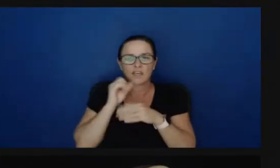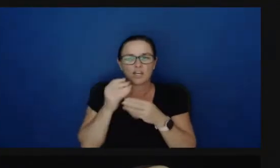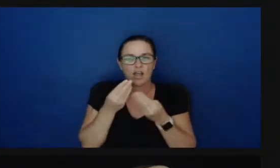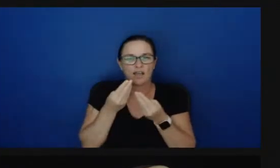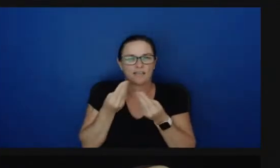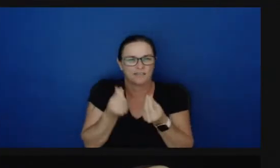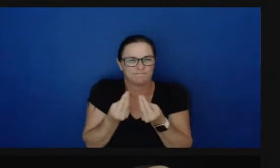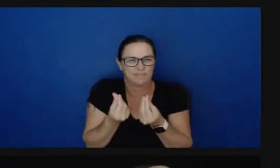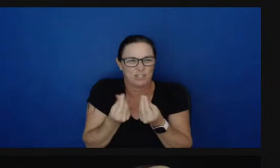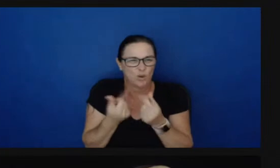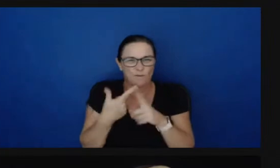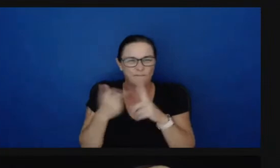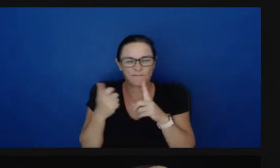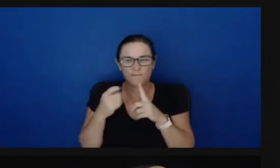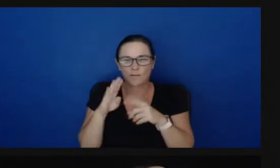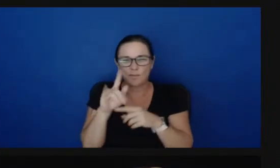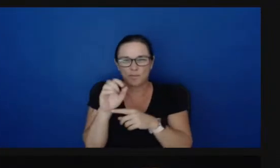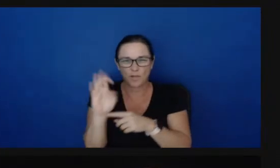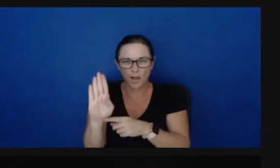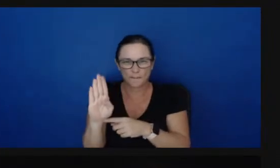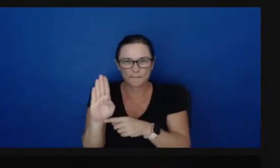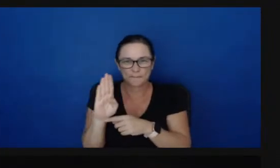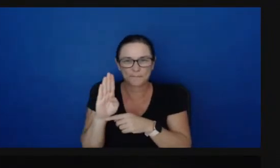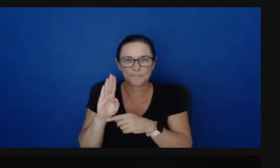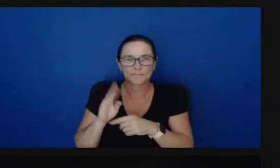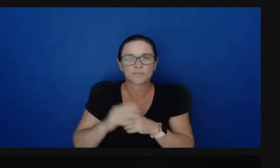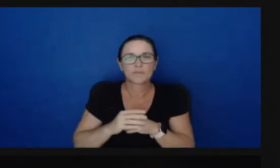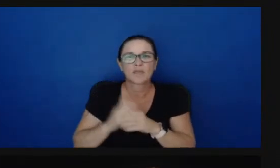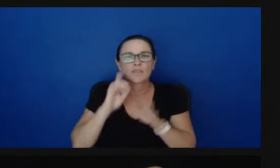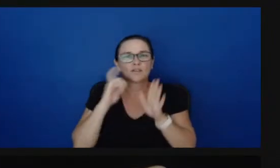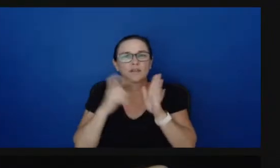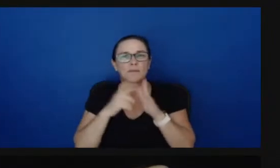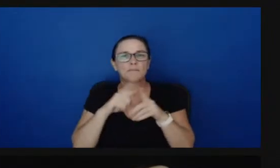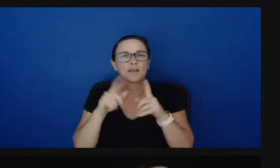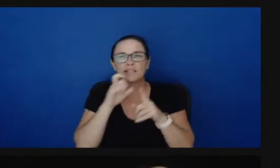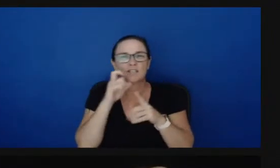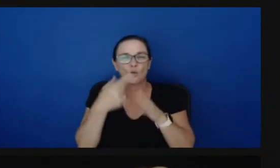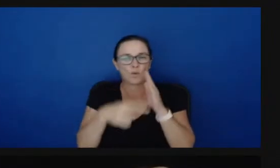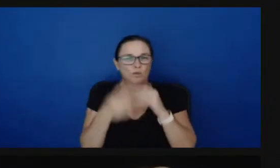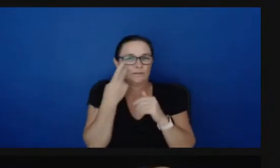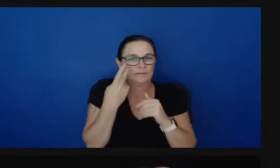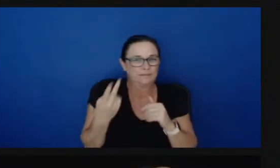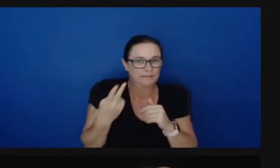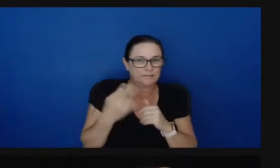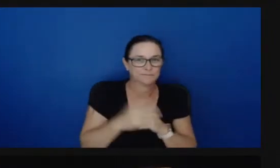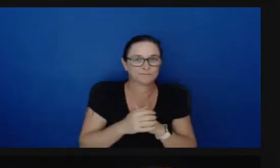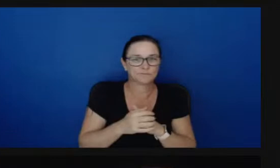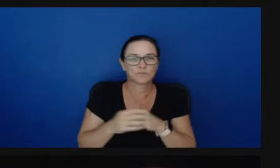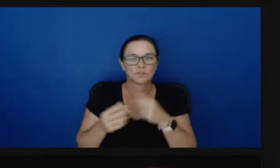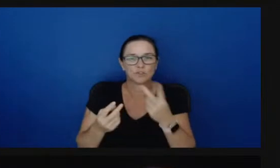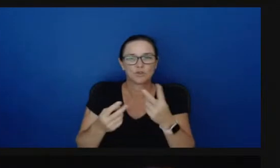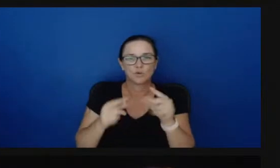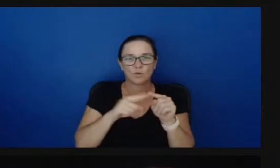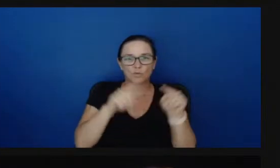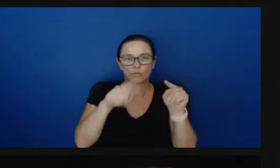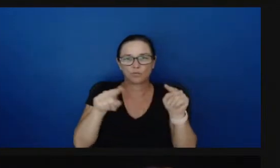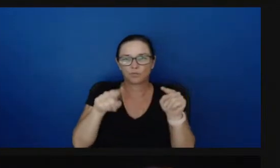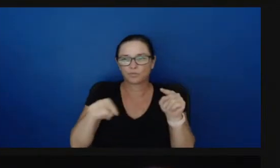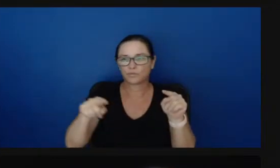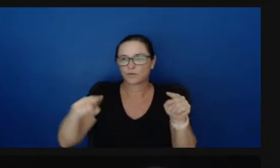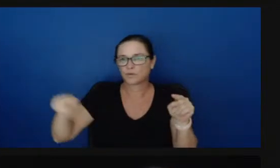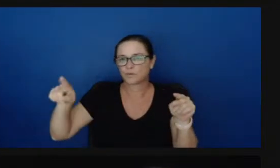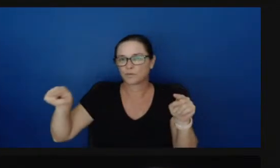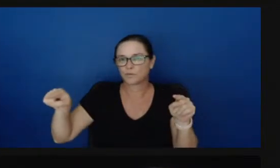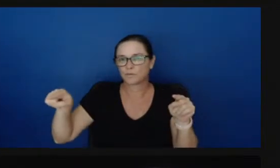up. You're detecting it in the islands, but it's not the main component of what you see. And look, 2 blobs after 4.5